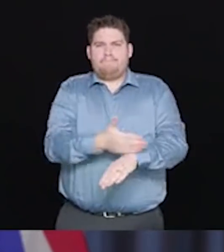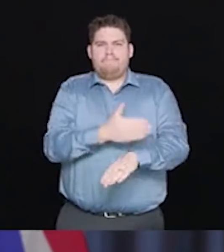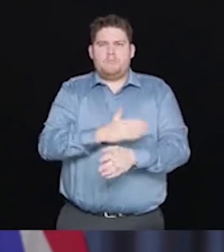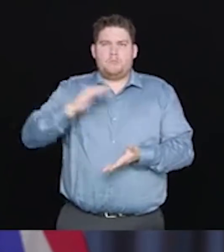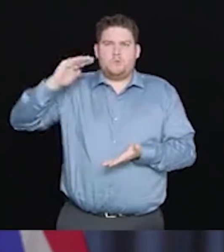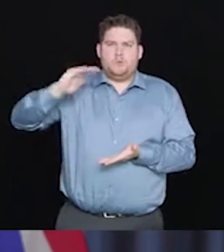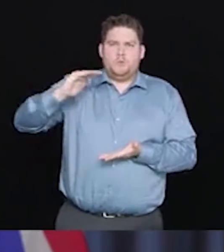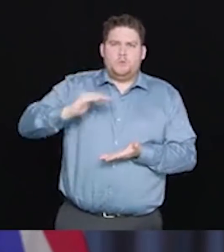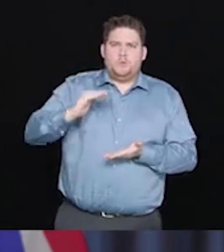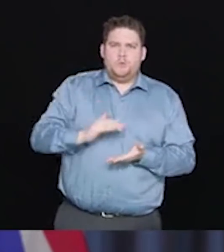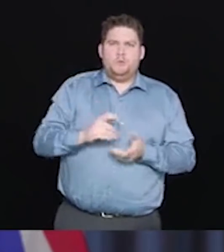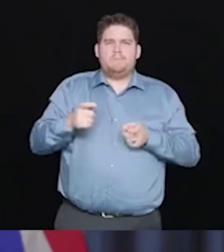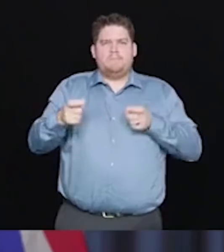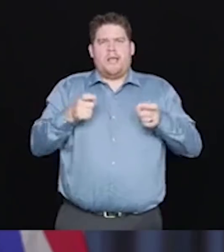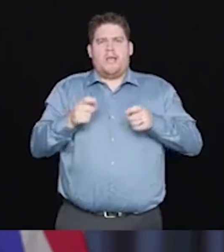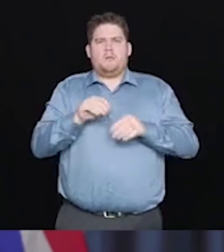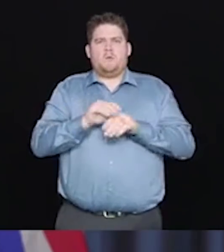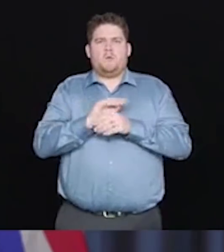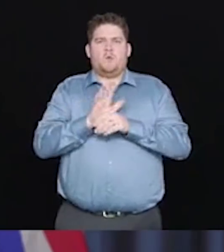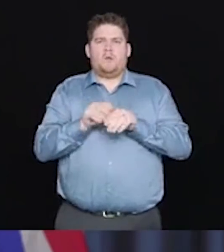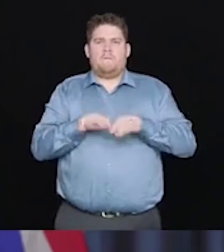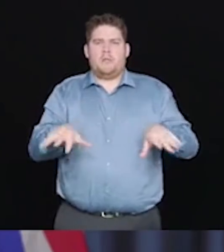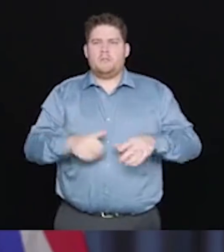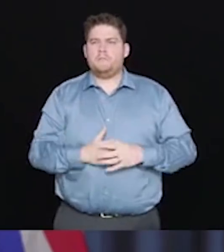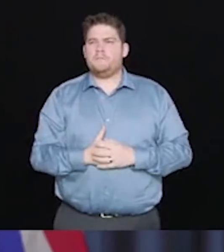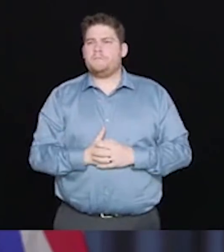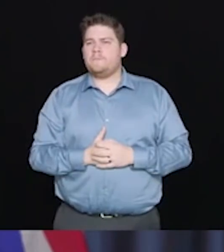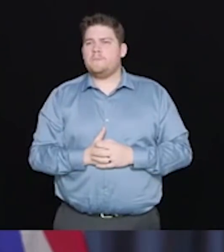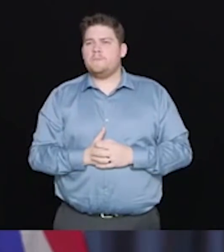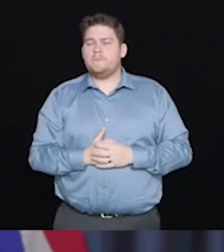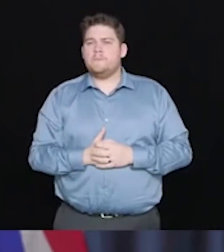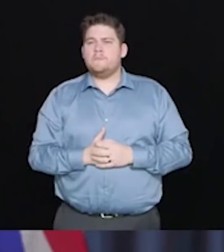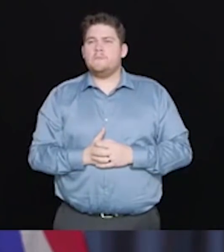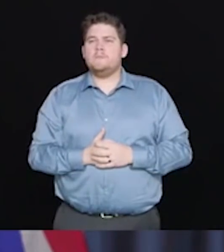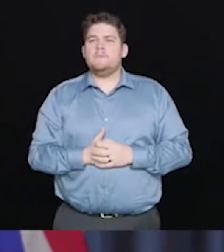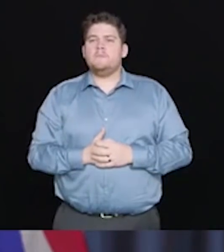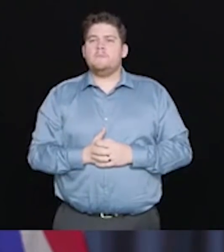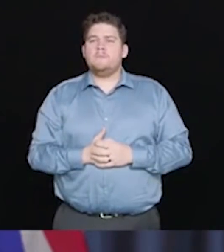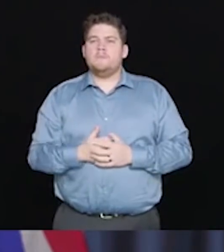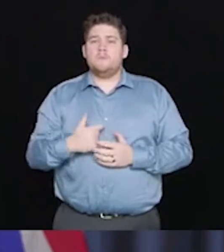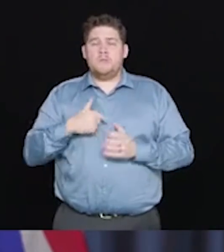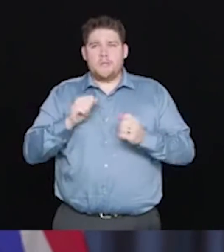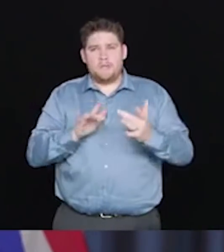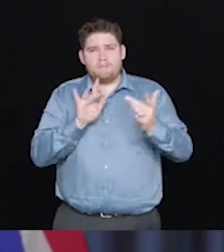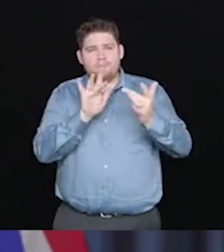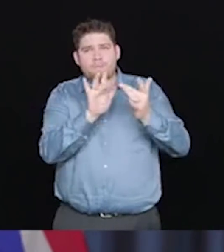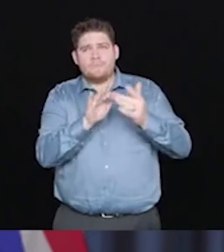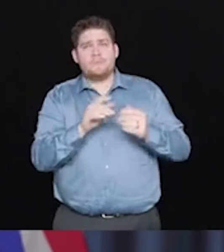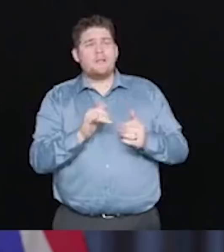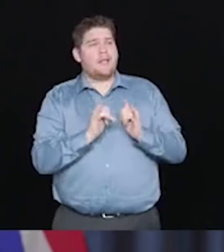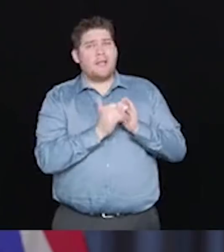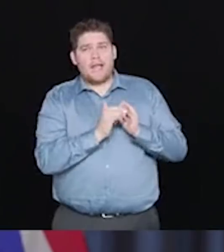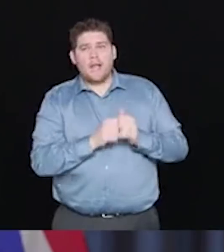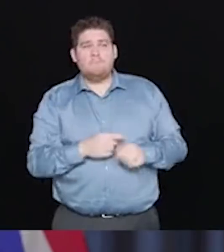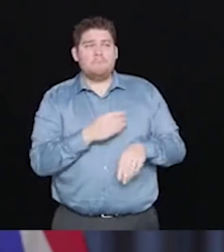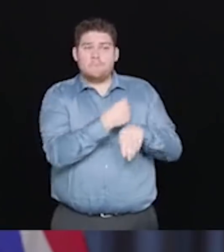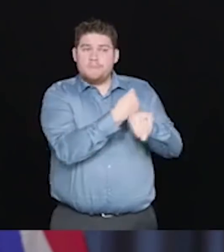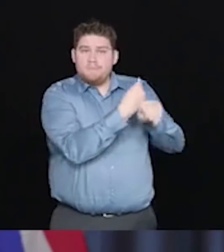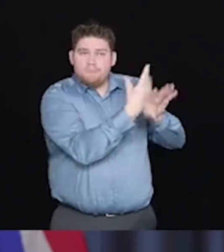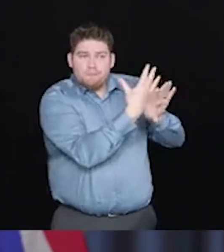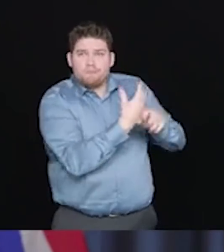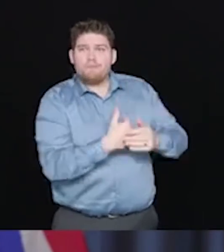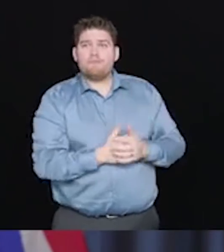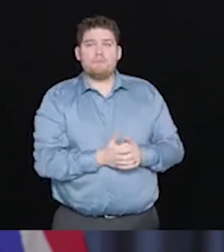doing together. We can connect with friends online, we can share stories about our day, we can share pictures, we can share videos, we can